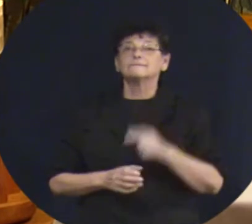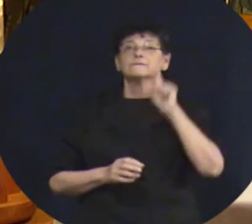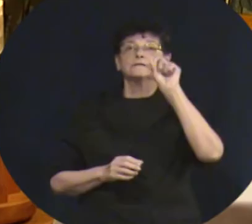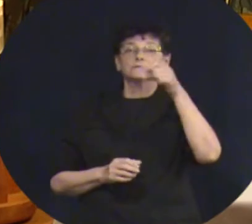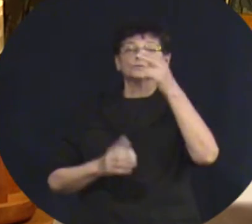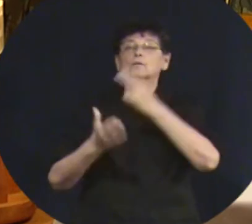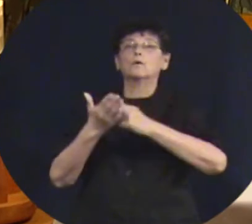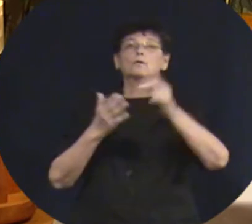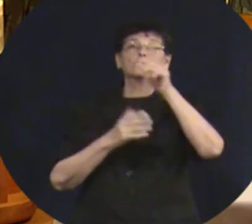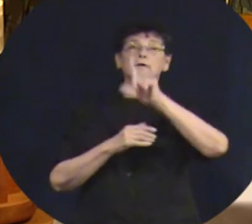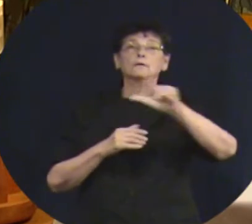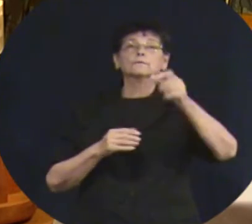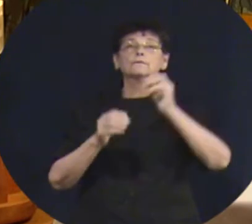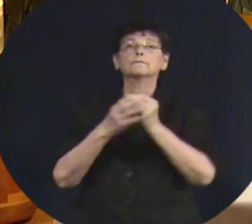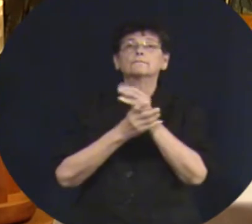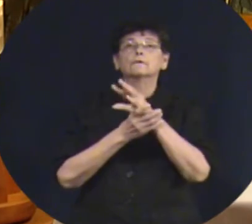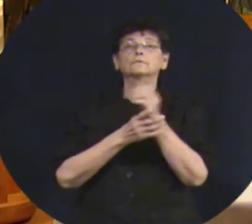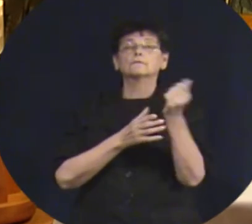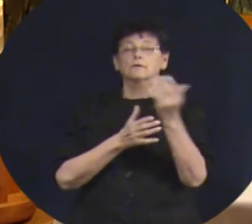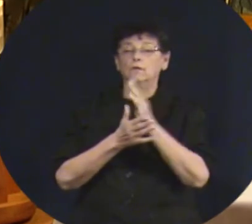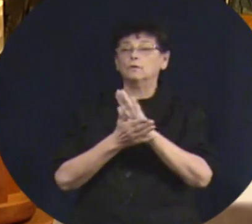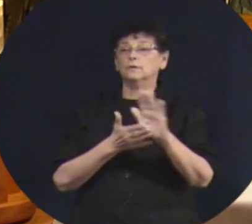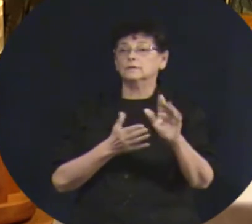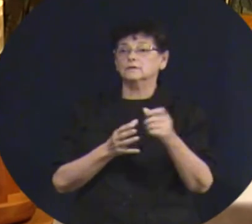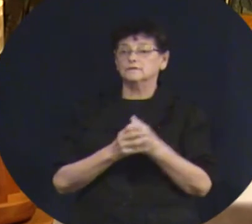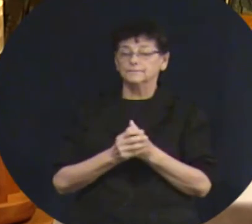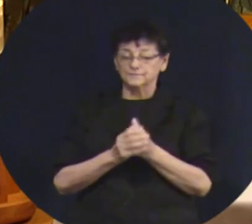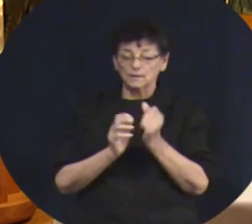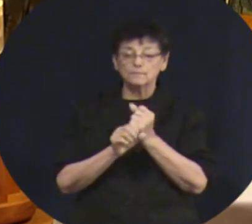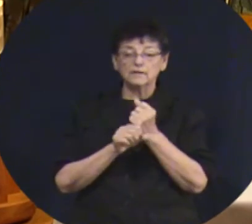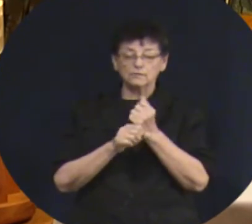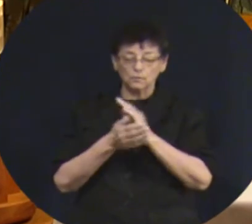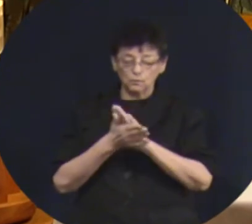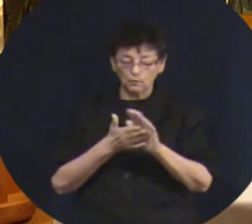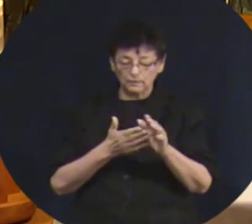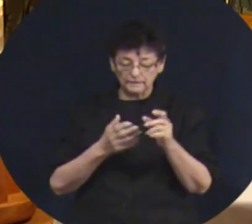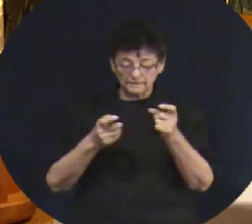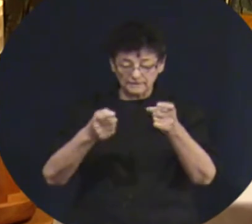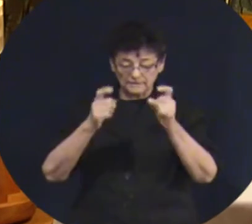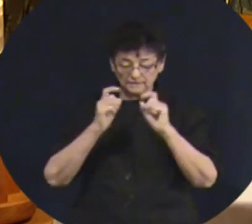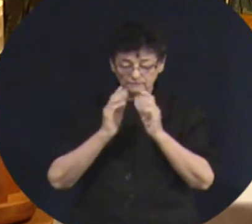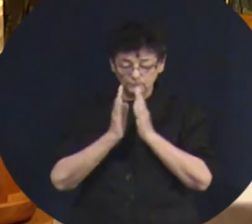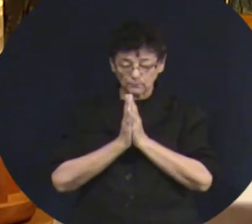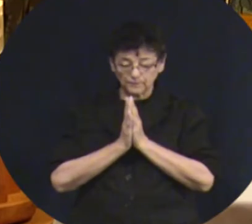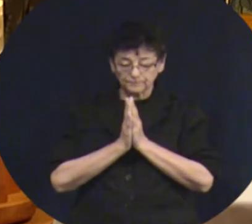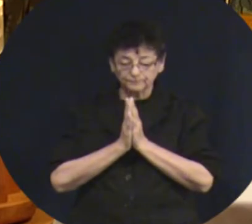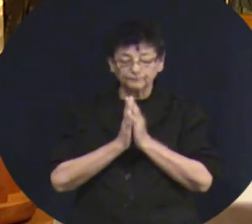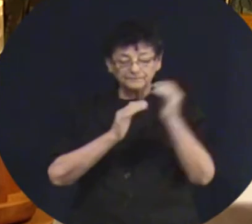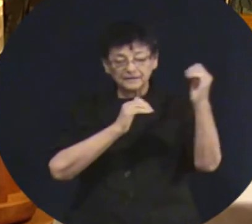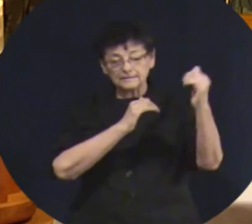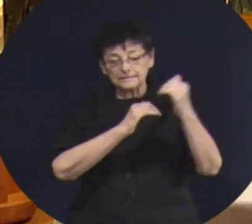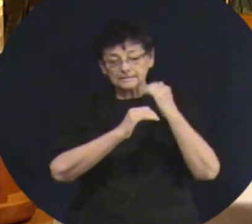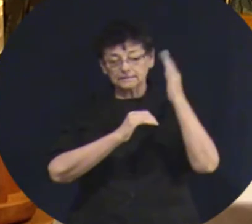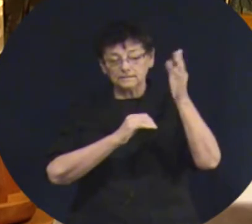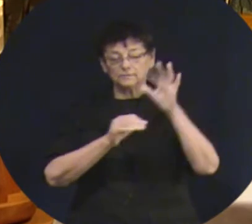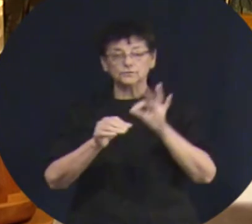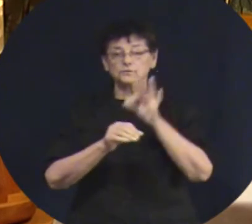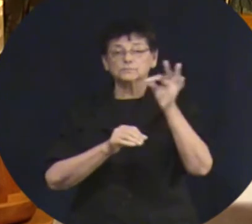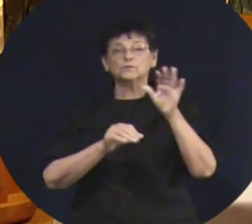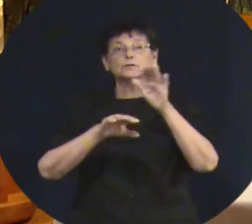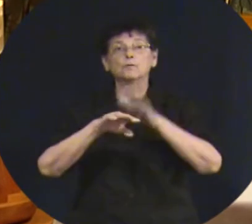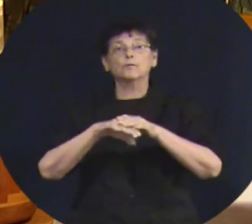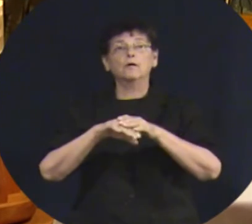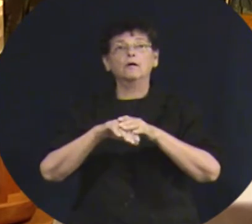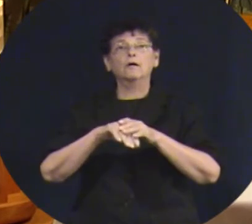You are indeed holy, O Lord, the font of all holiness. Make holy, therefore, these gifts, we pray, by sending down your Spirit upon